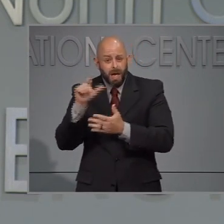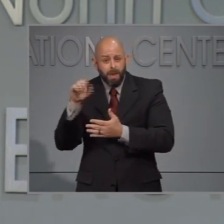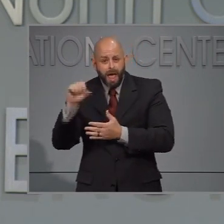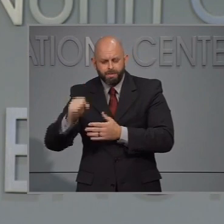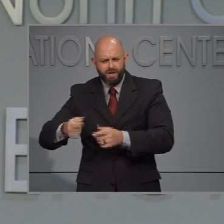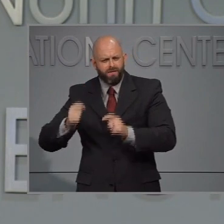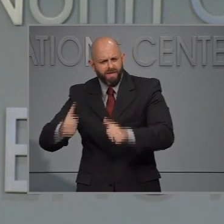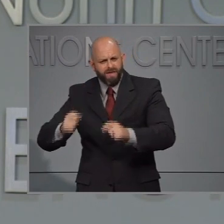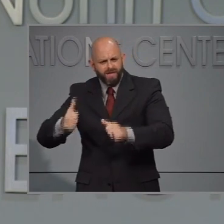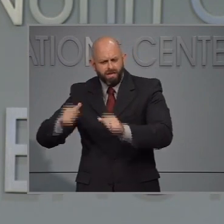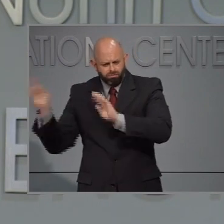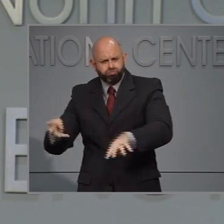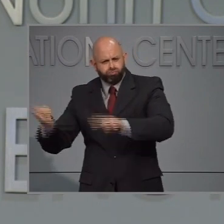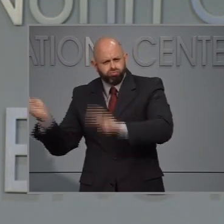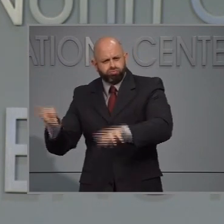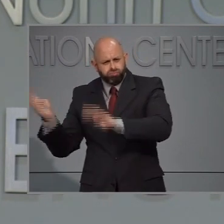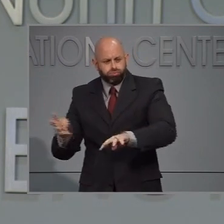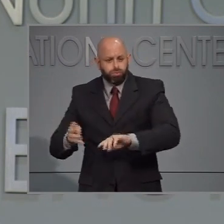others?